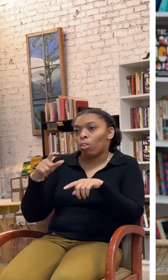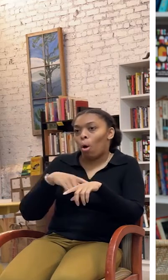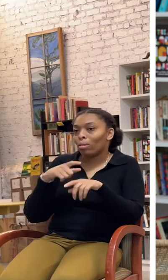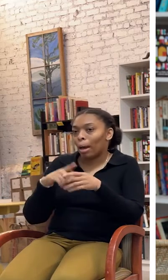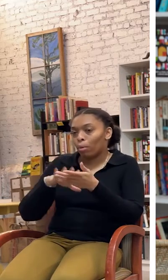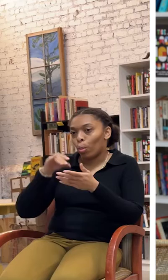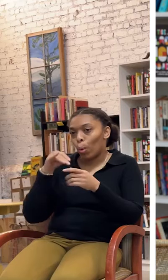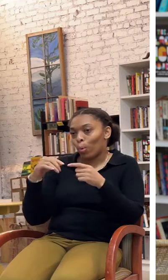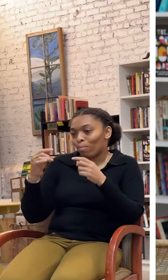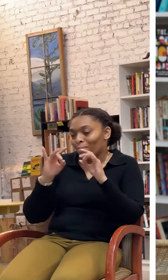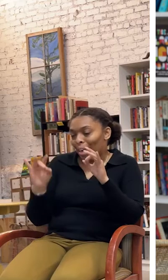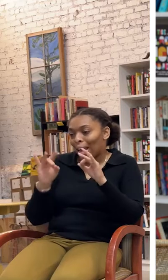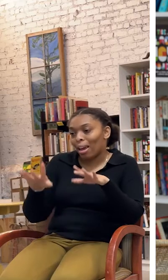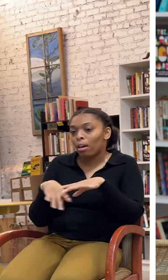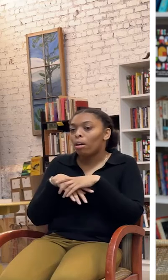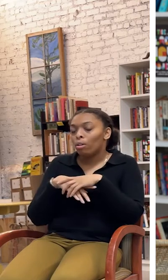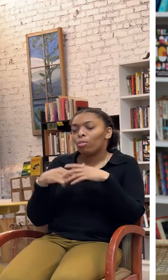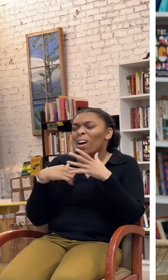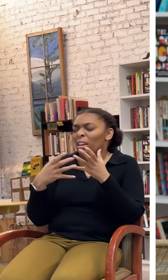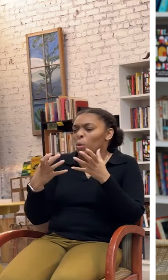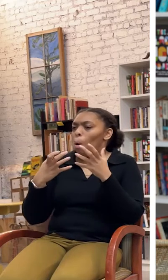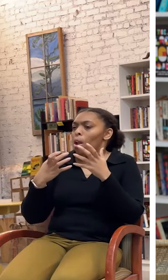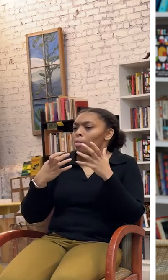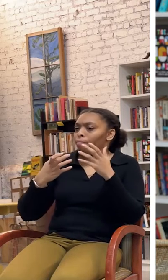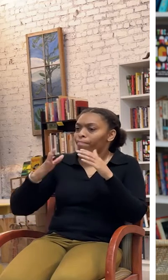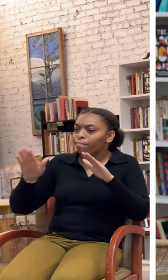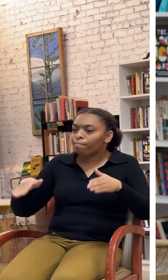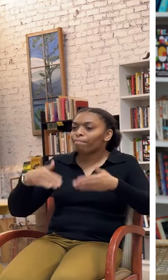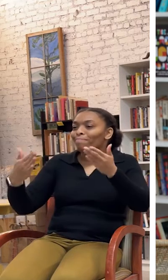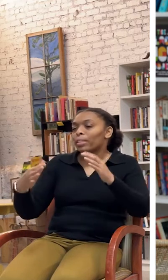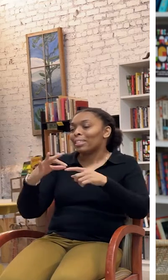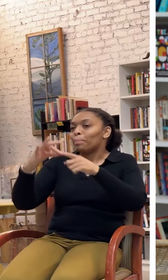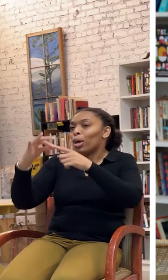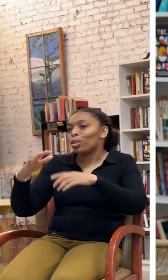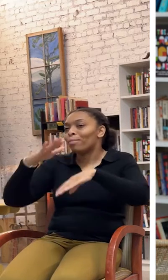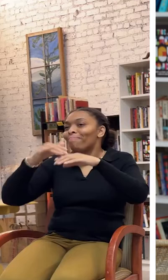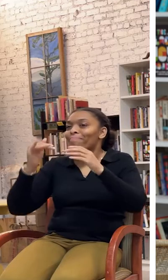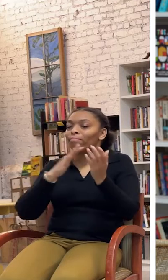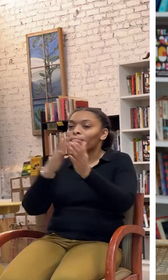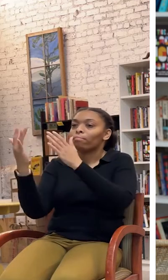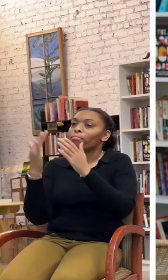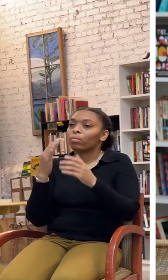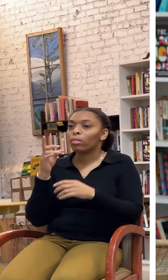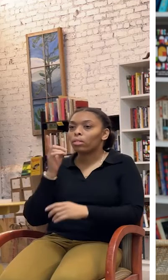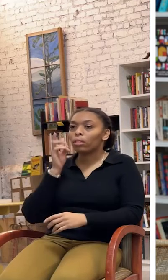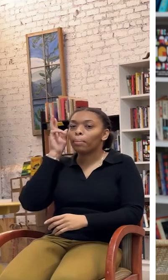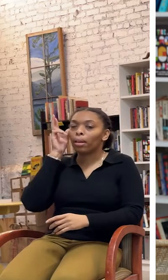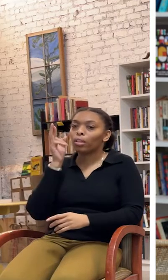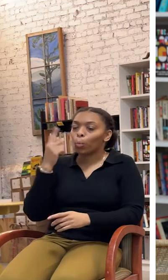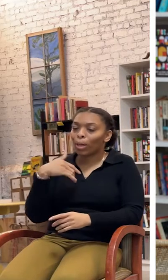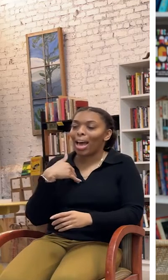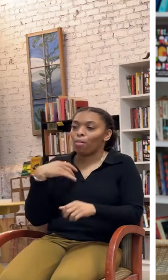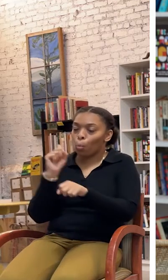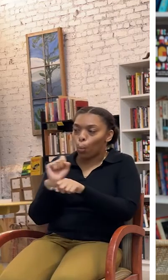Hopefully not as long. But yeah, I just want to give that special shout out, call in to Dominicans in the room, that we have work to